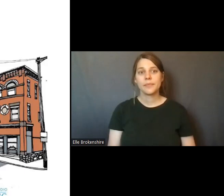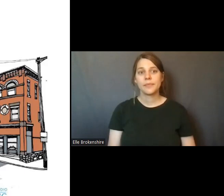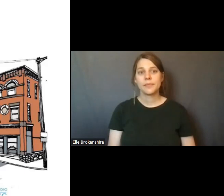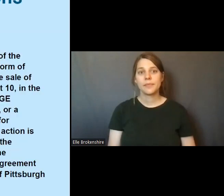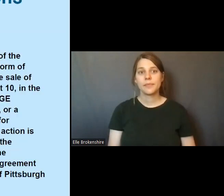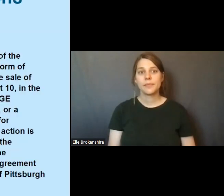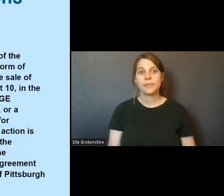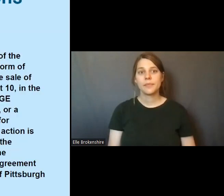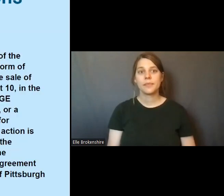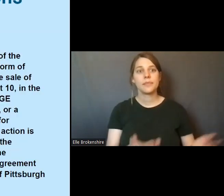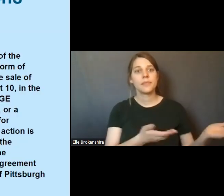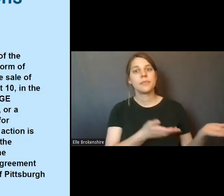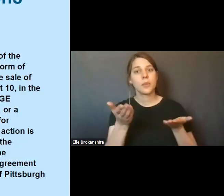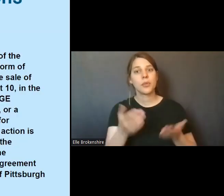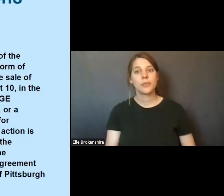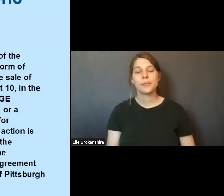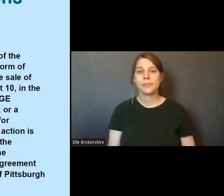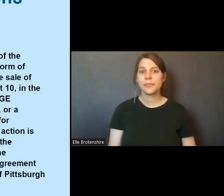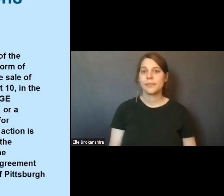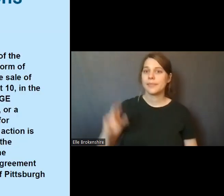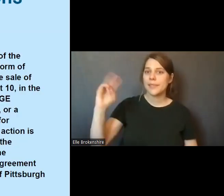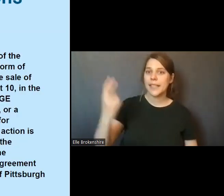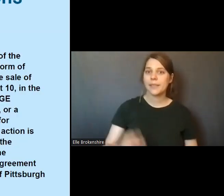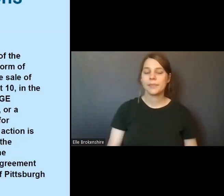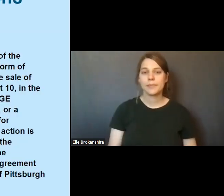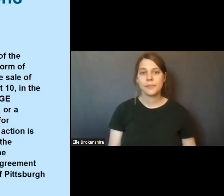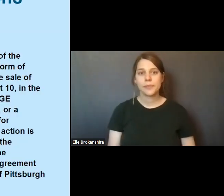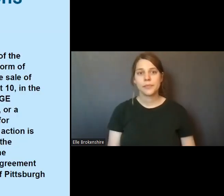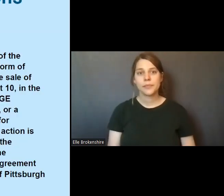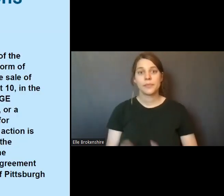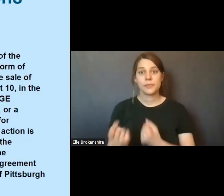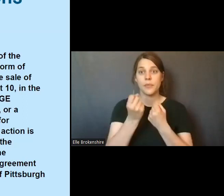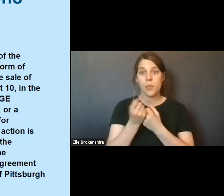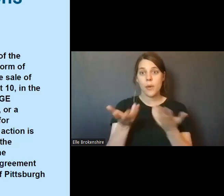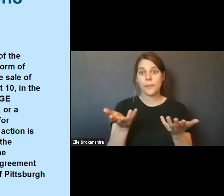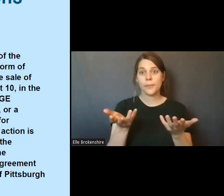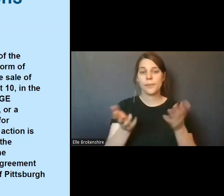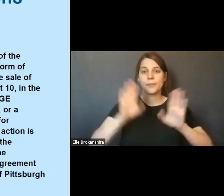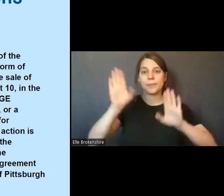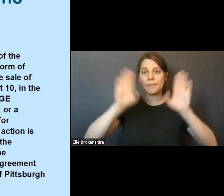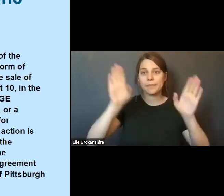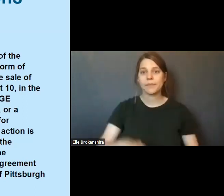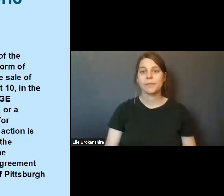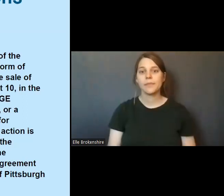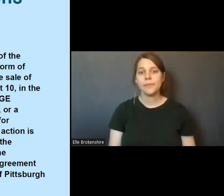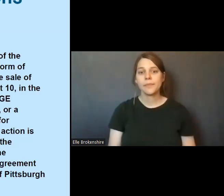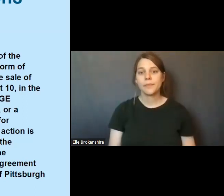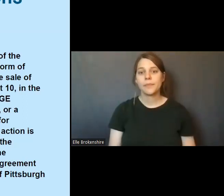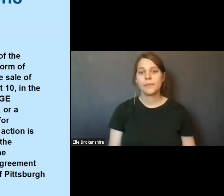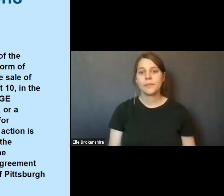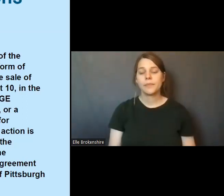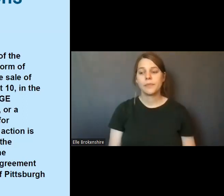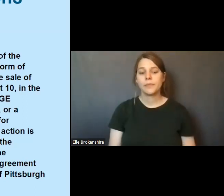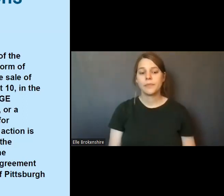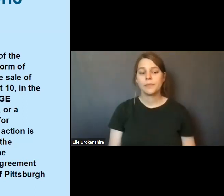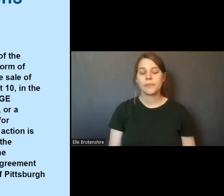So moved. Second. All those in favor? Aye. Aye.